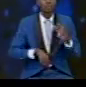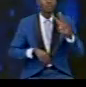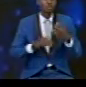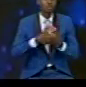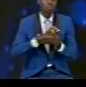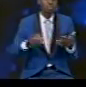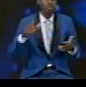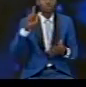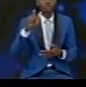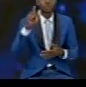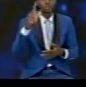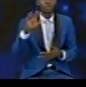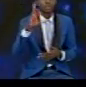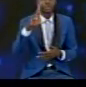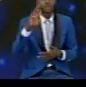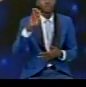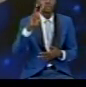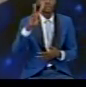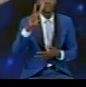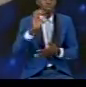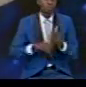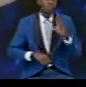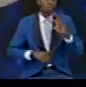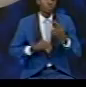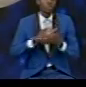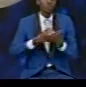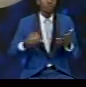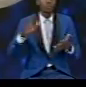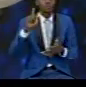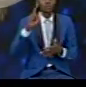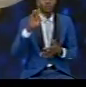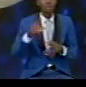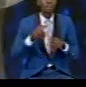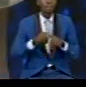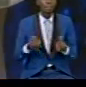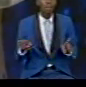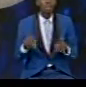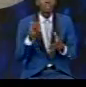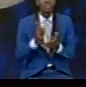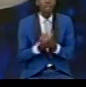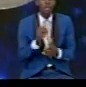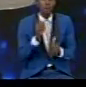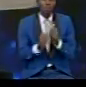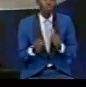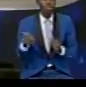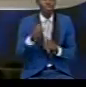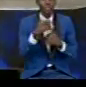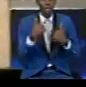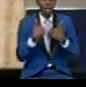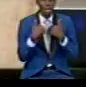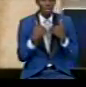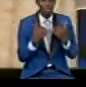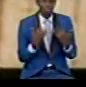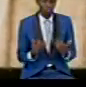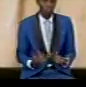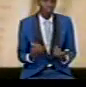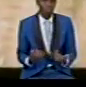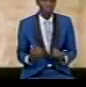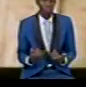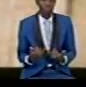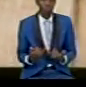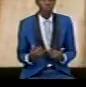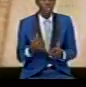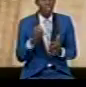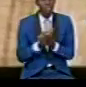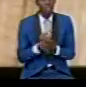2, we're looking at verse 25. But that which ye have already,